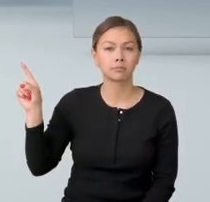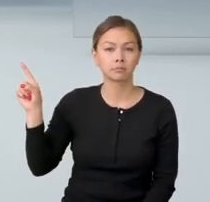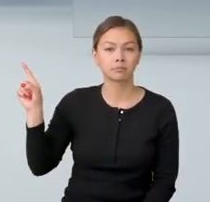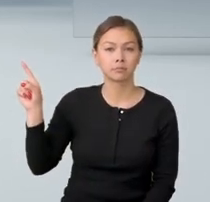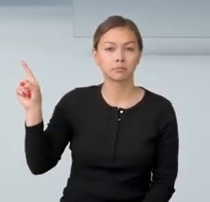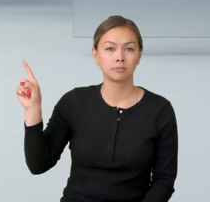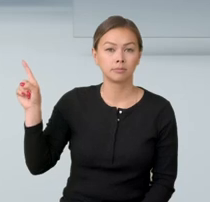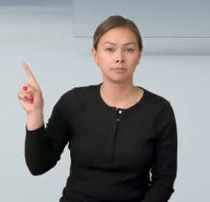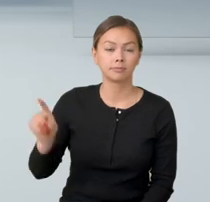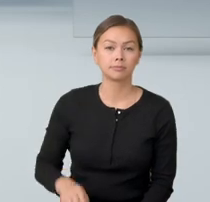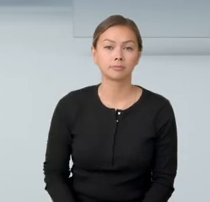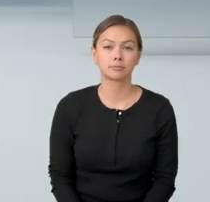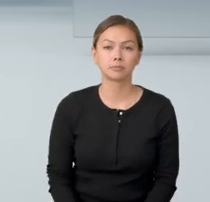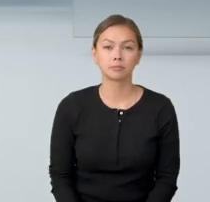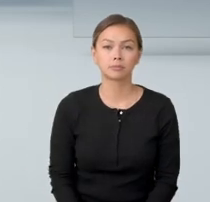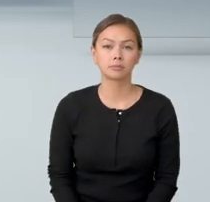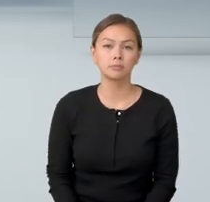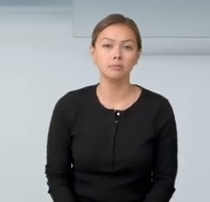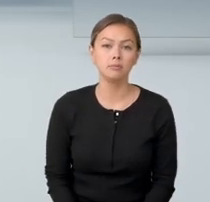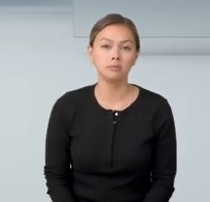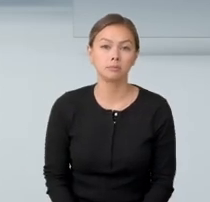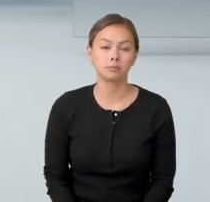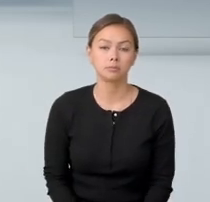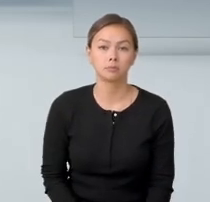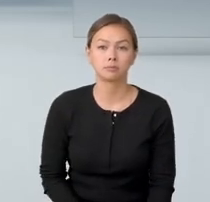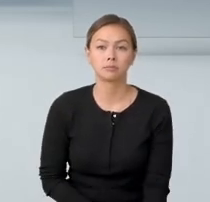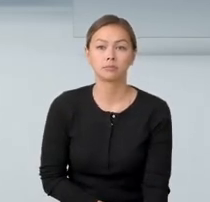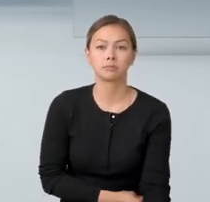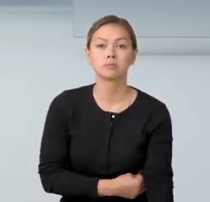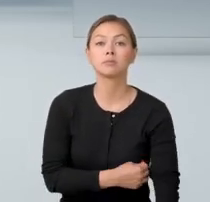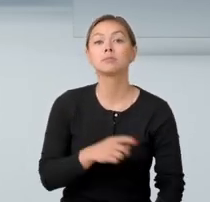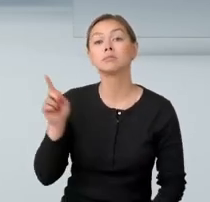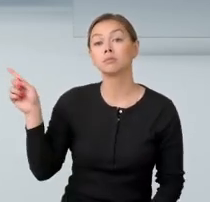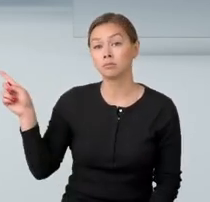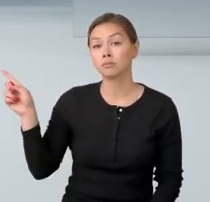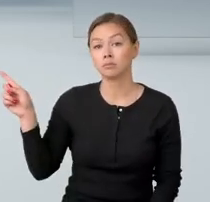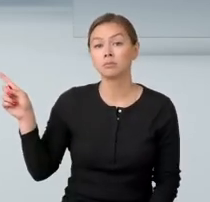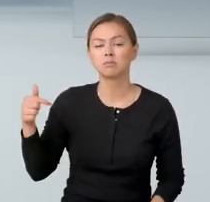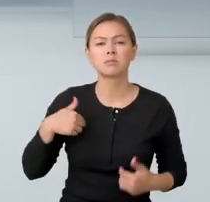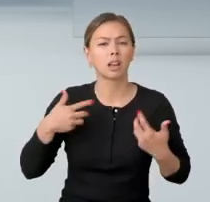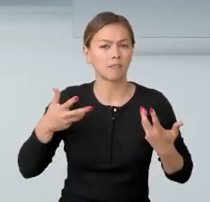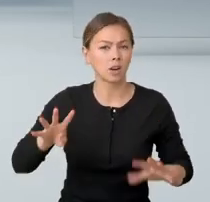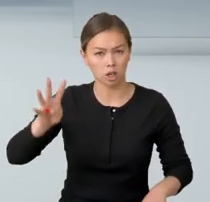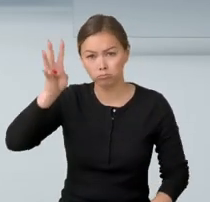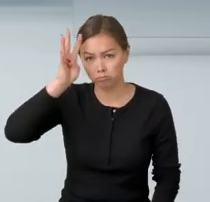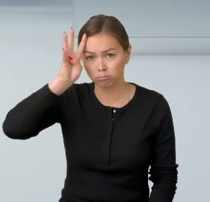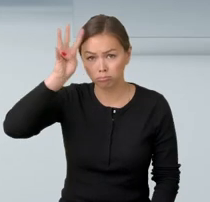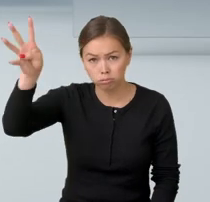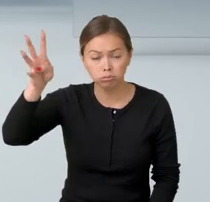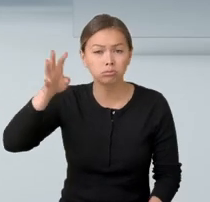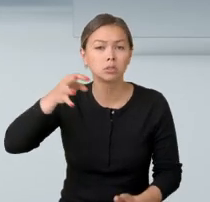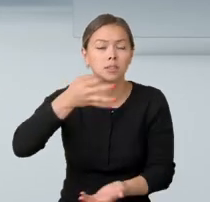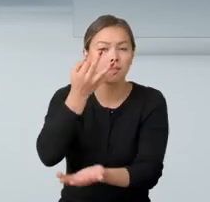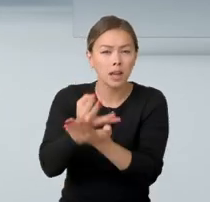powerapps editor so we can navigate to some points okay so that's the app that I have created all the